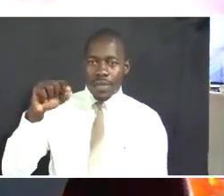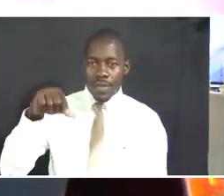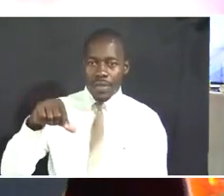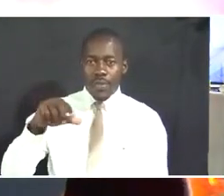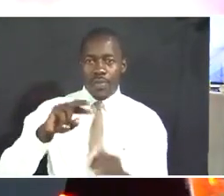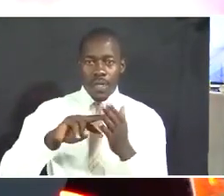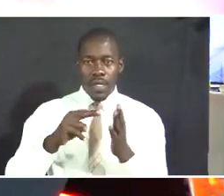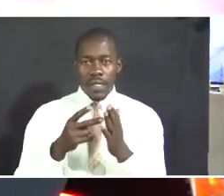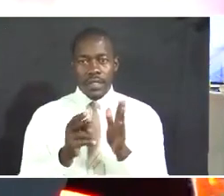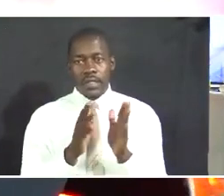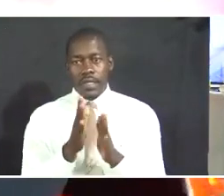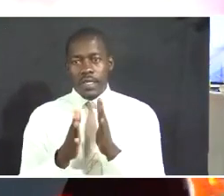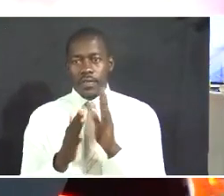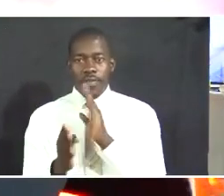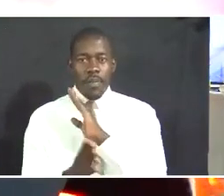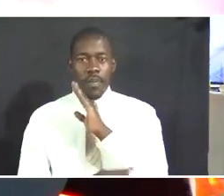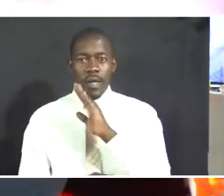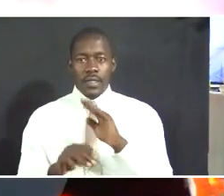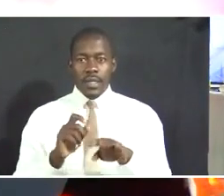come.